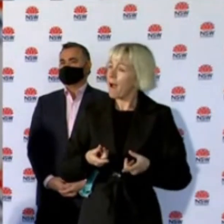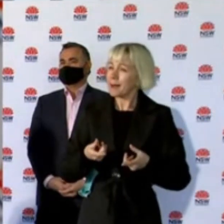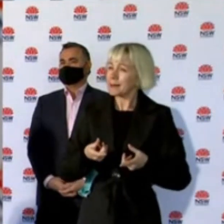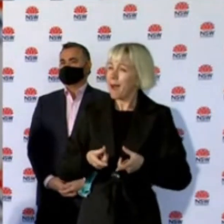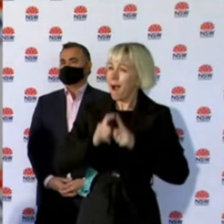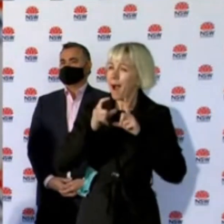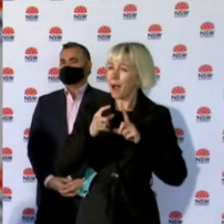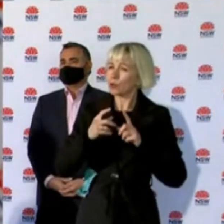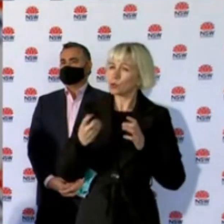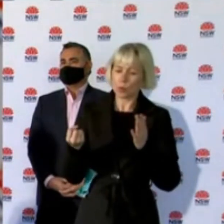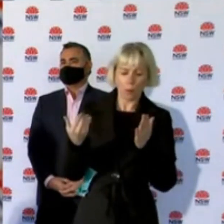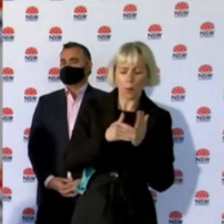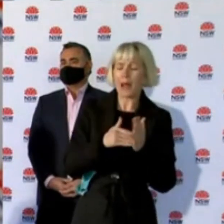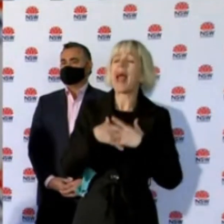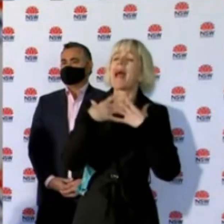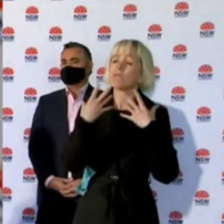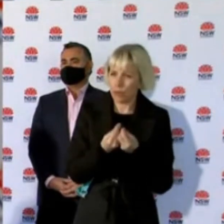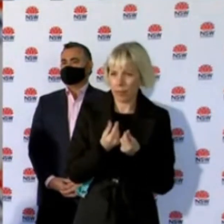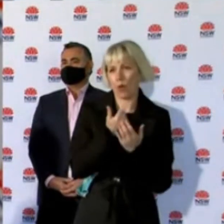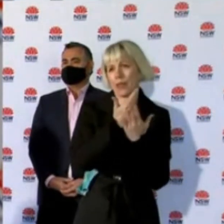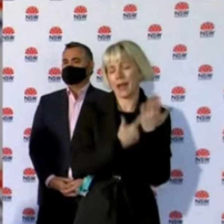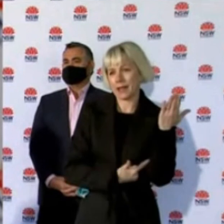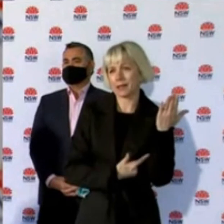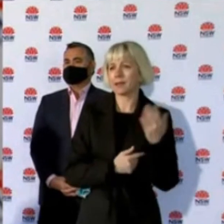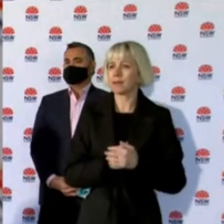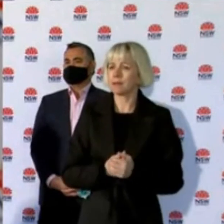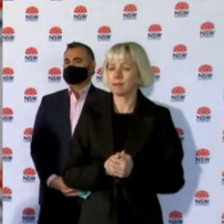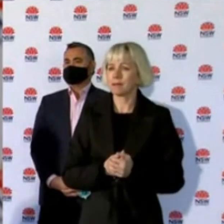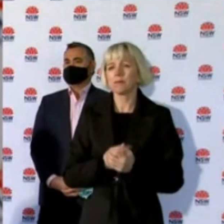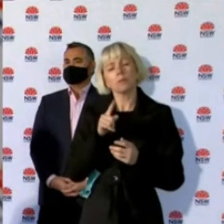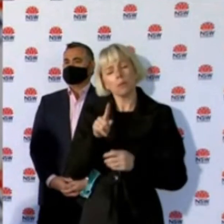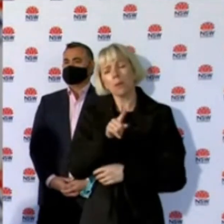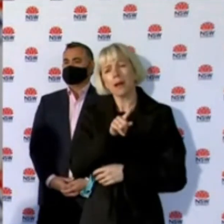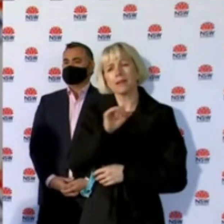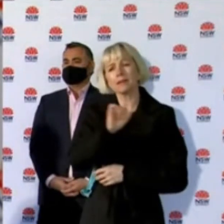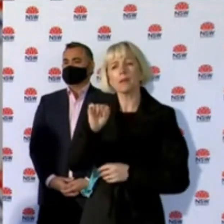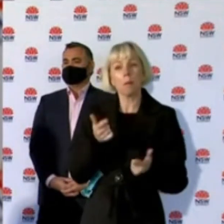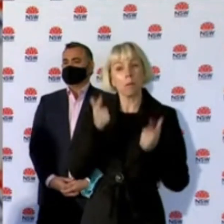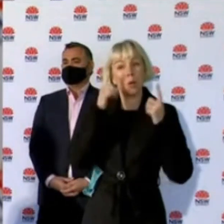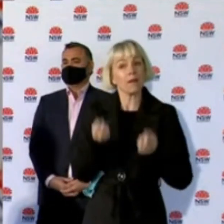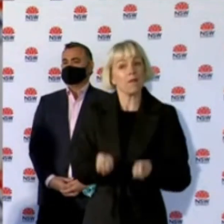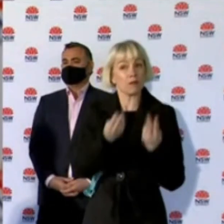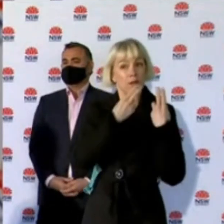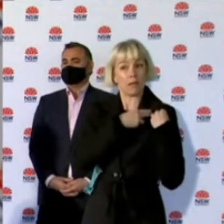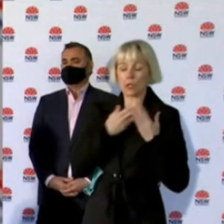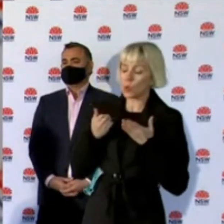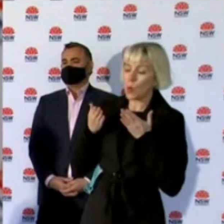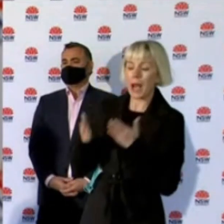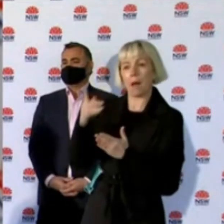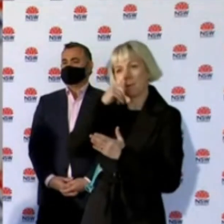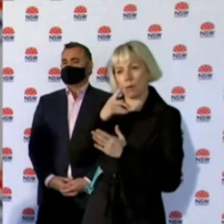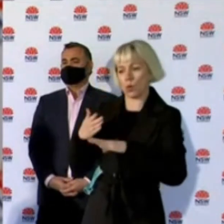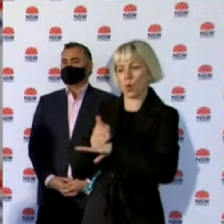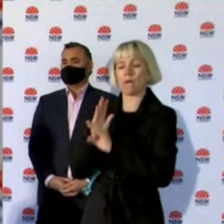think the community understands that, and I think employers understand that. But in the main, employers have been very accommodating in terms of rostering,